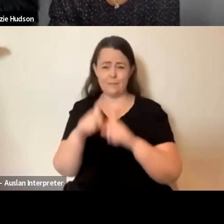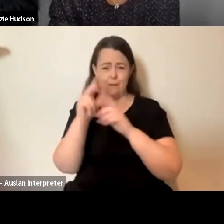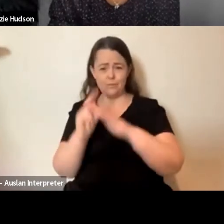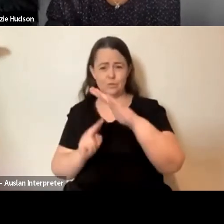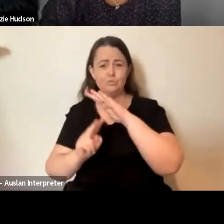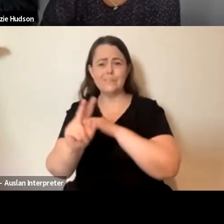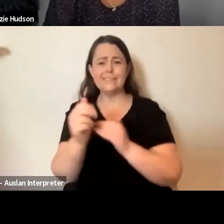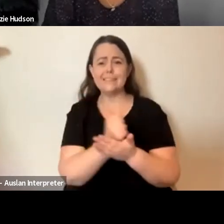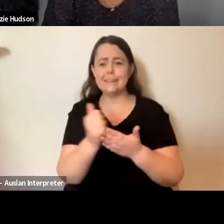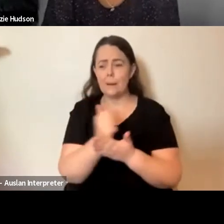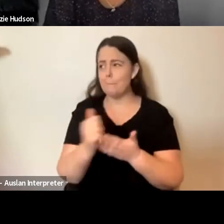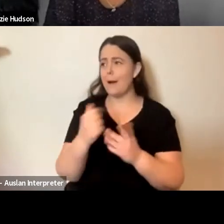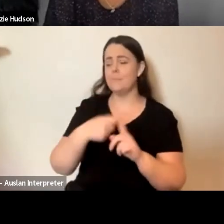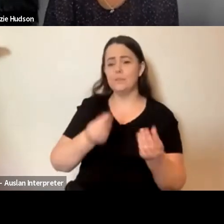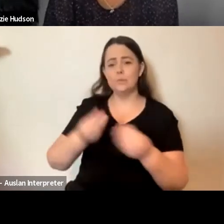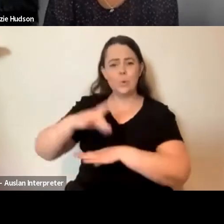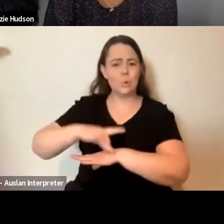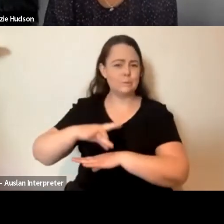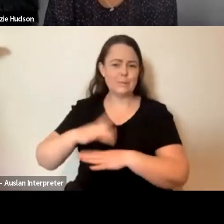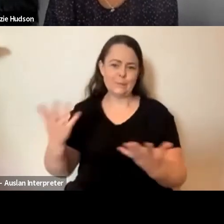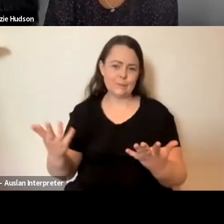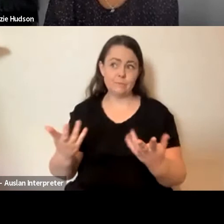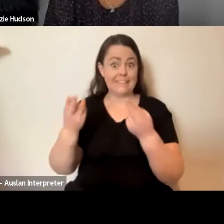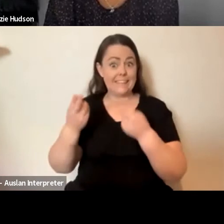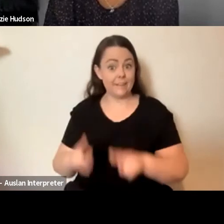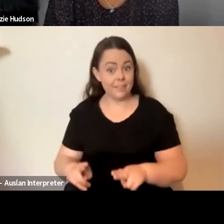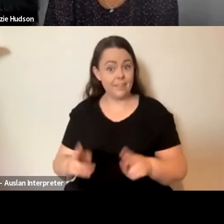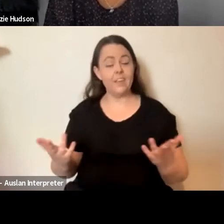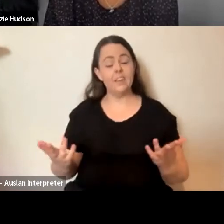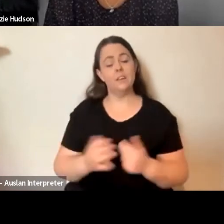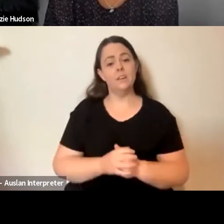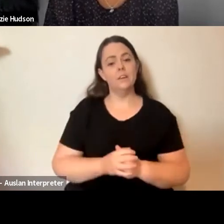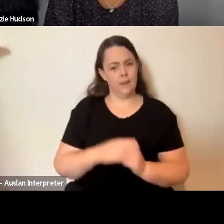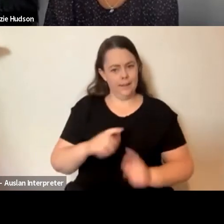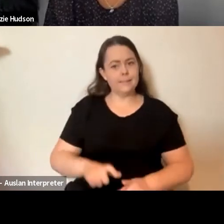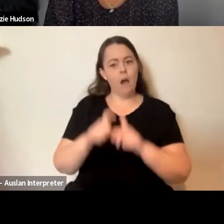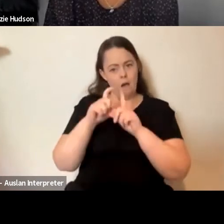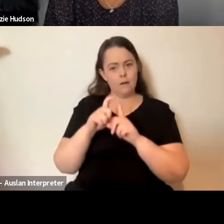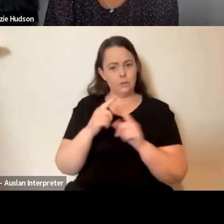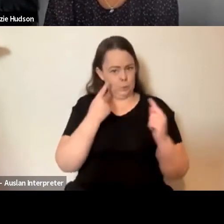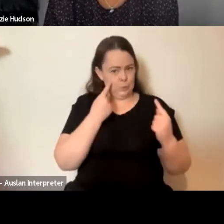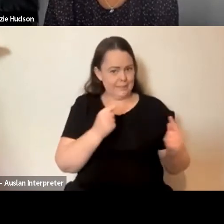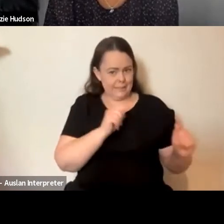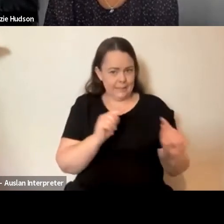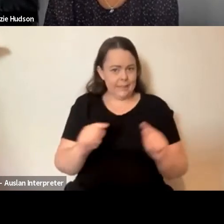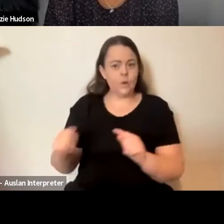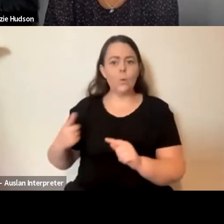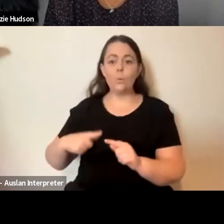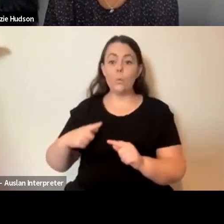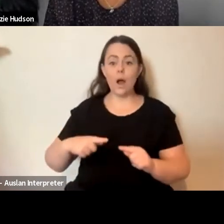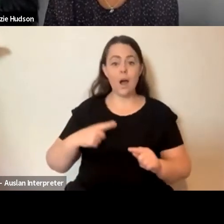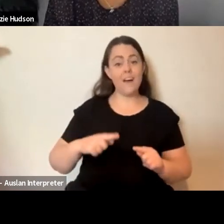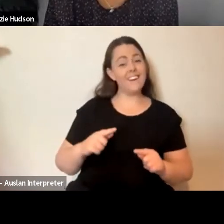of hospitalizations and deaths and whatnot, that's also kind of difficult to see. Also because we've been seeing some upward trends